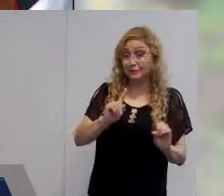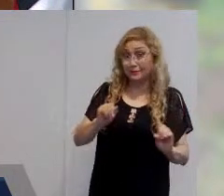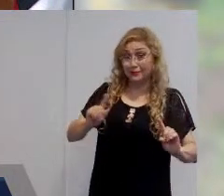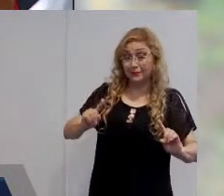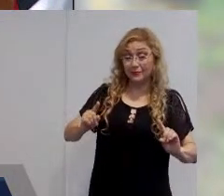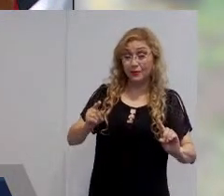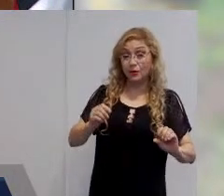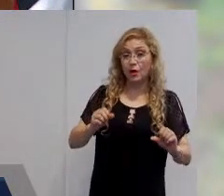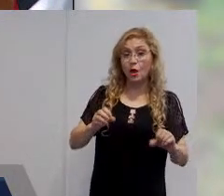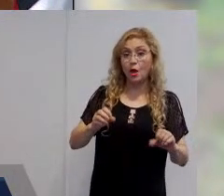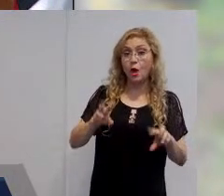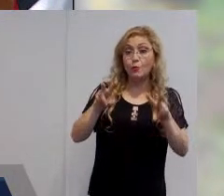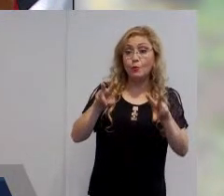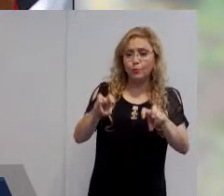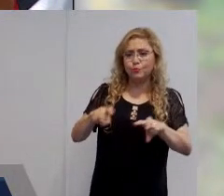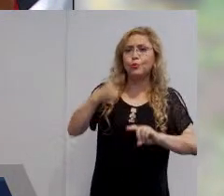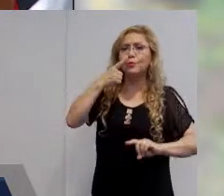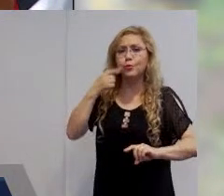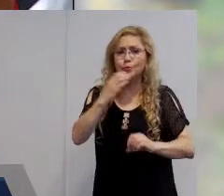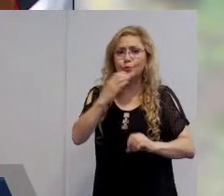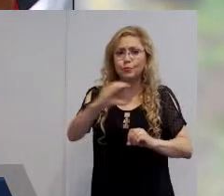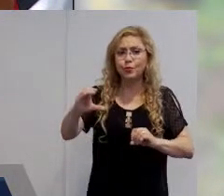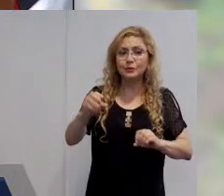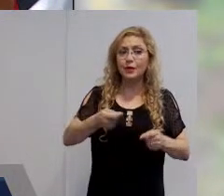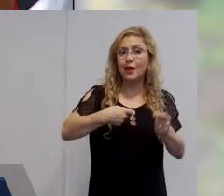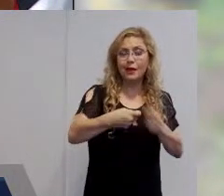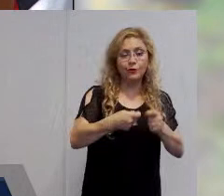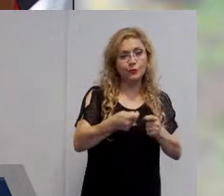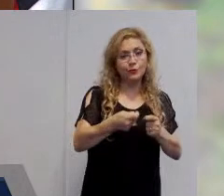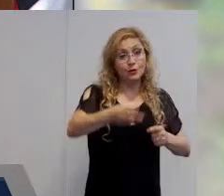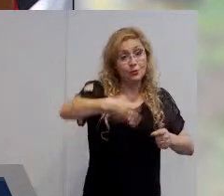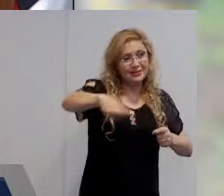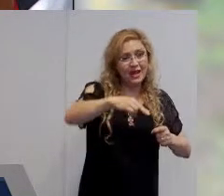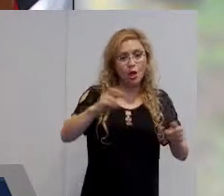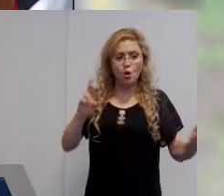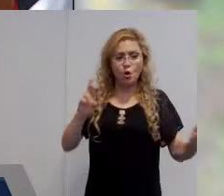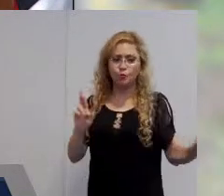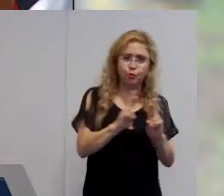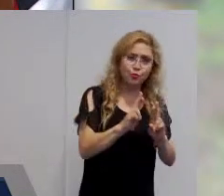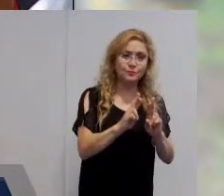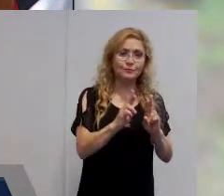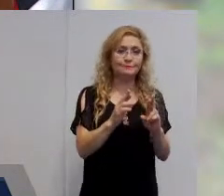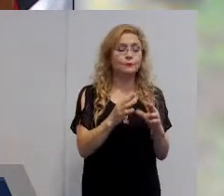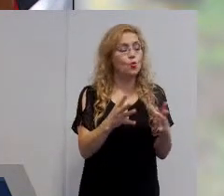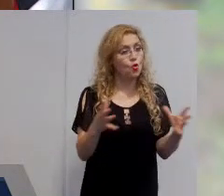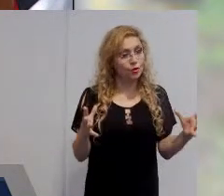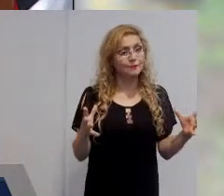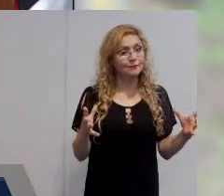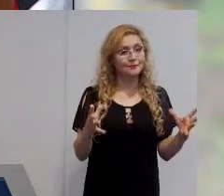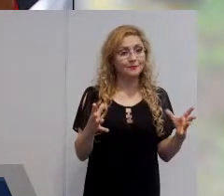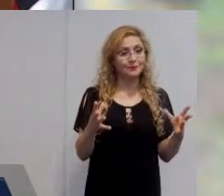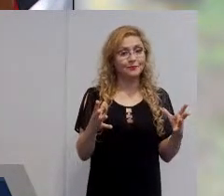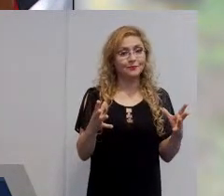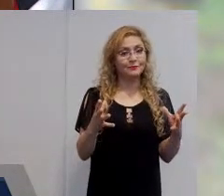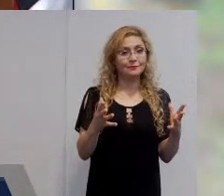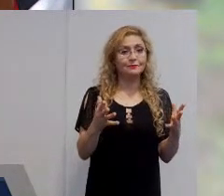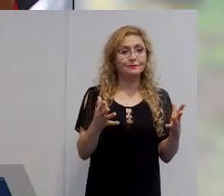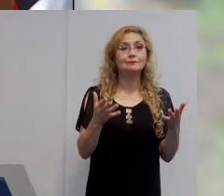have contracted by much more than 14% in